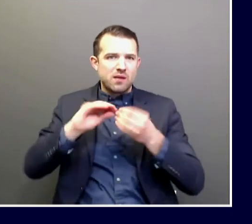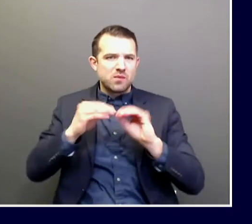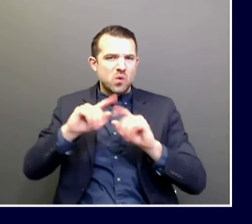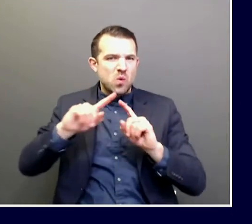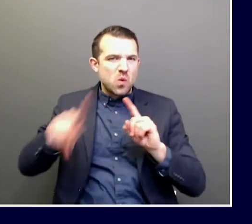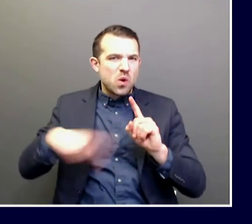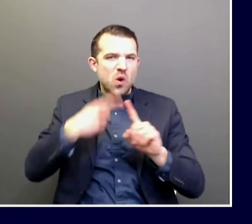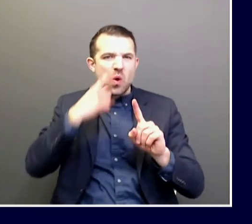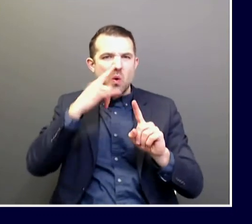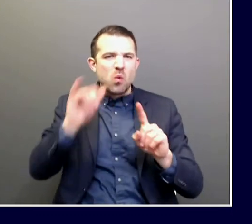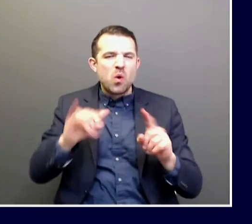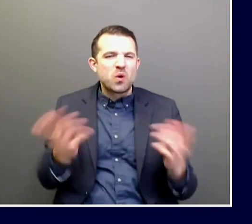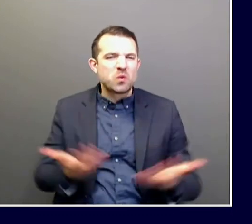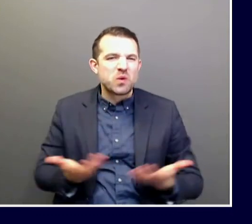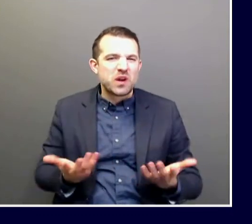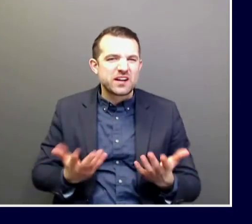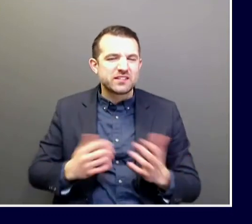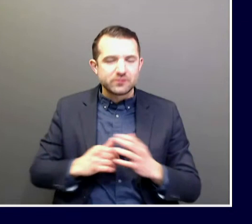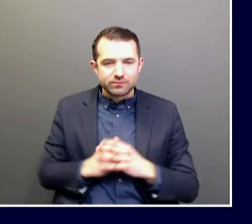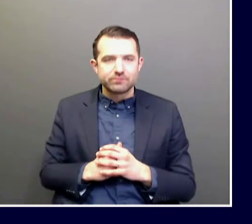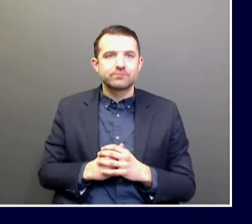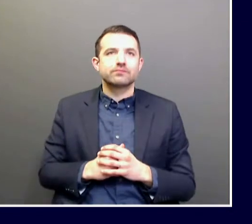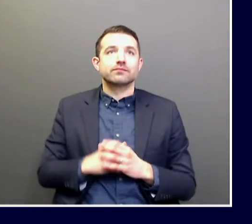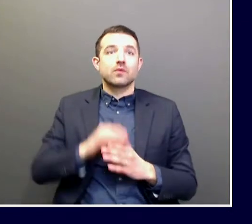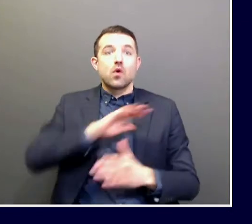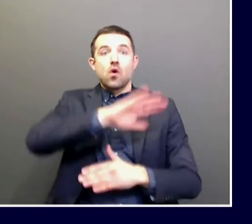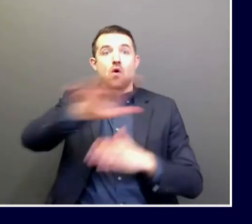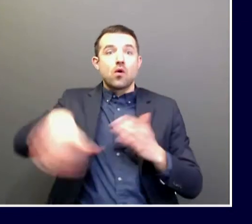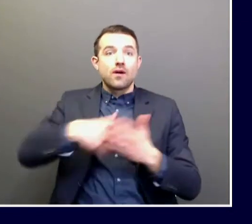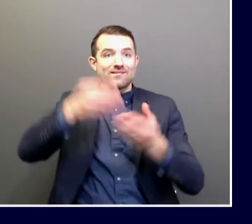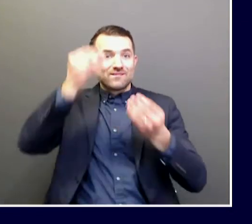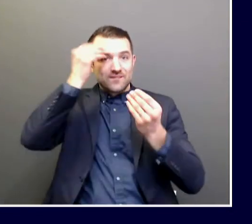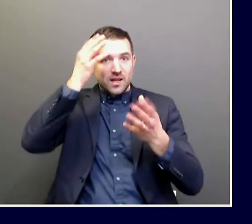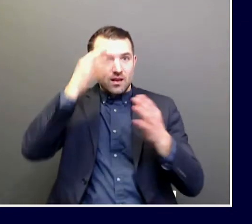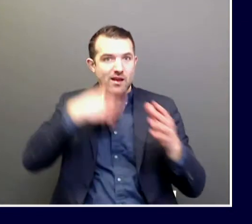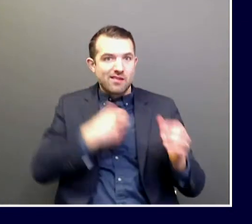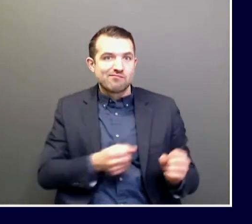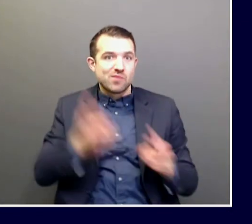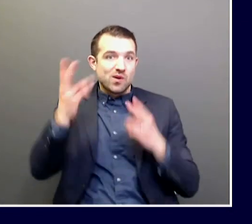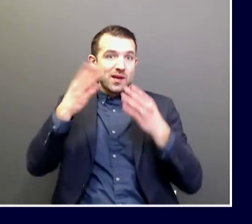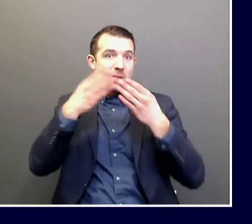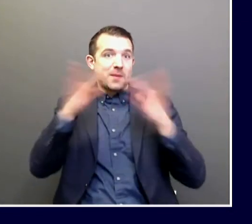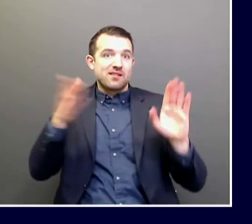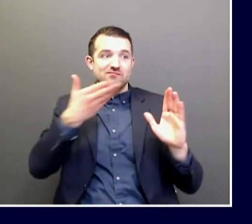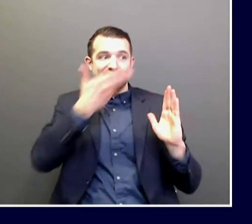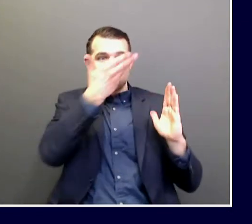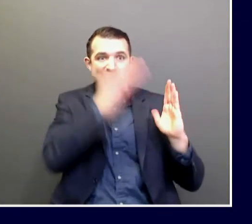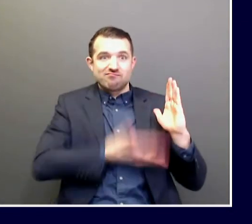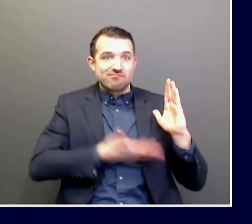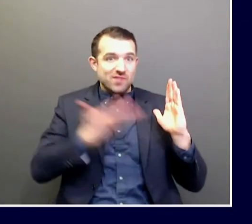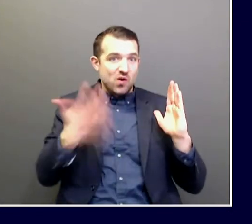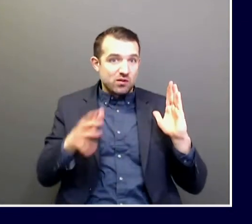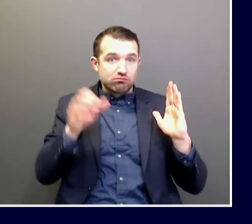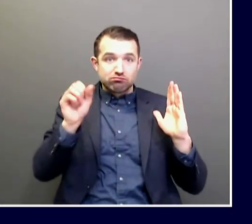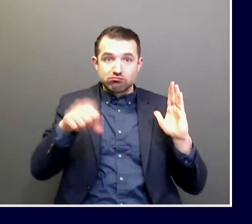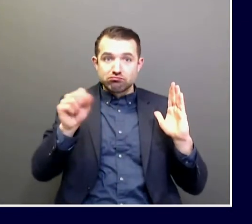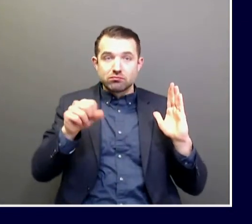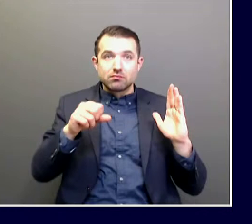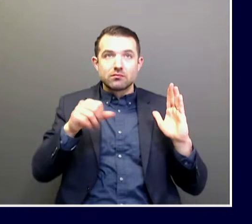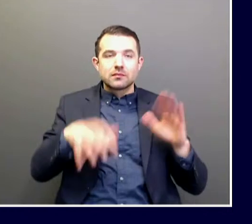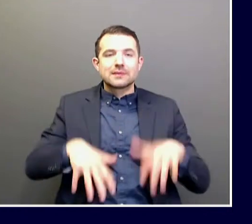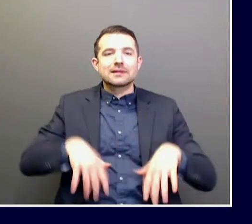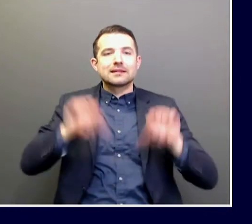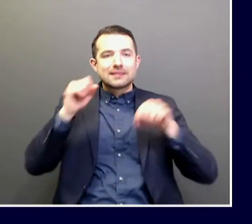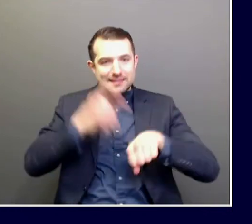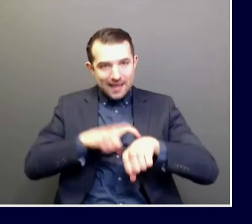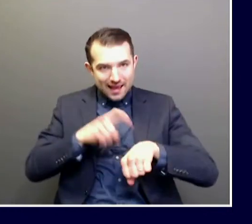we intend to make all of this data fully publicly available. As you know, it's going to take us time to get the visualizations up, to